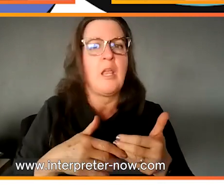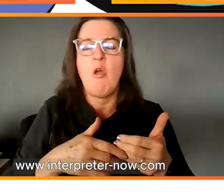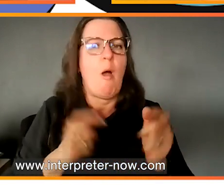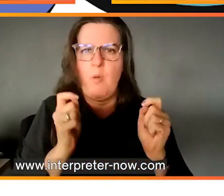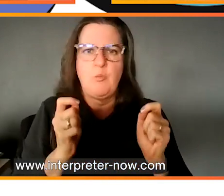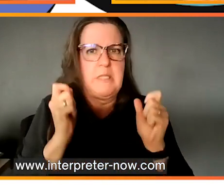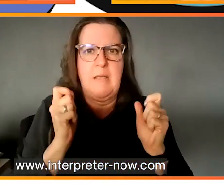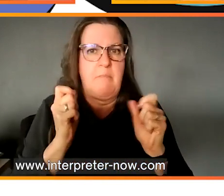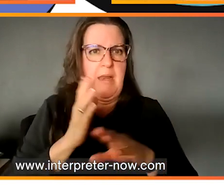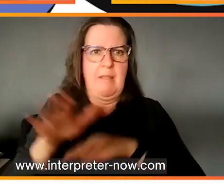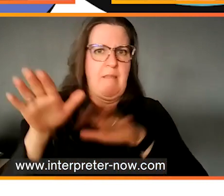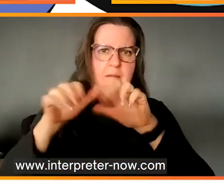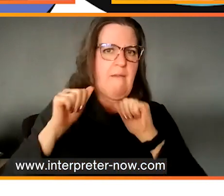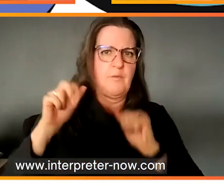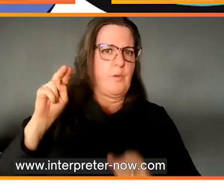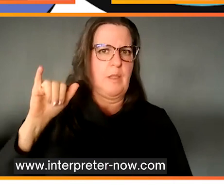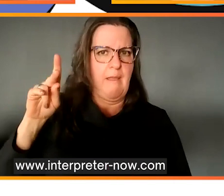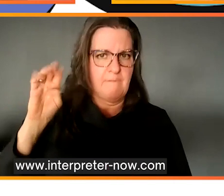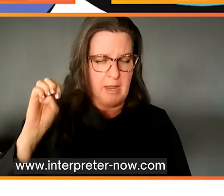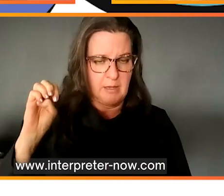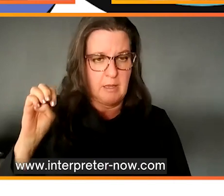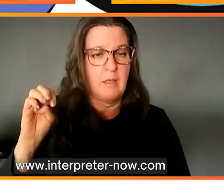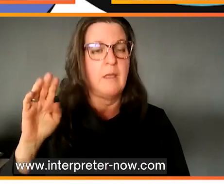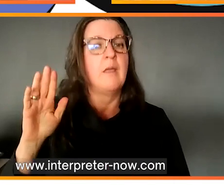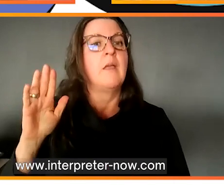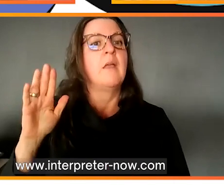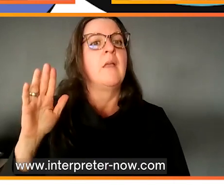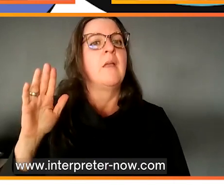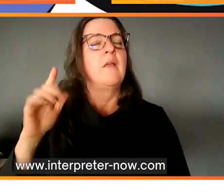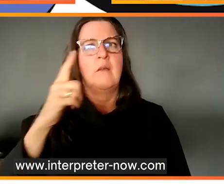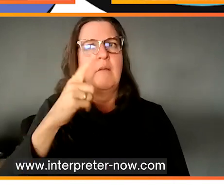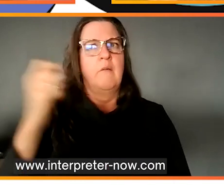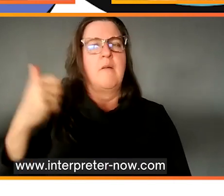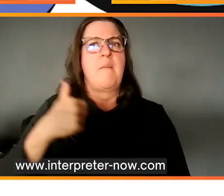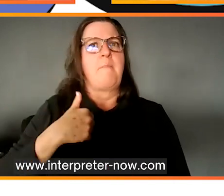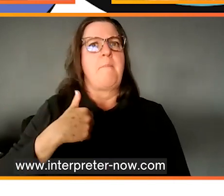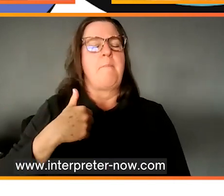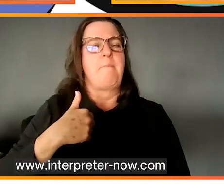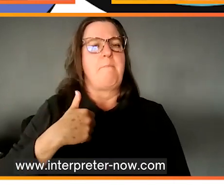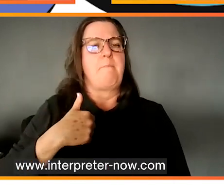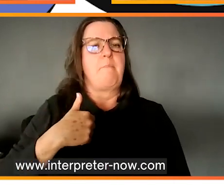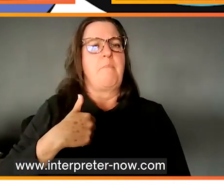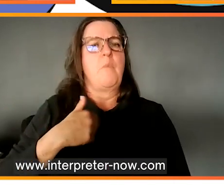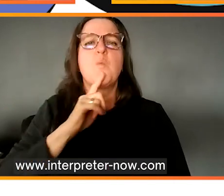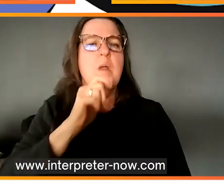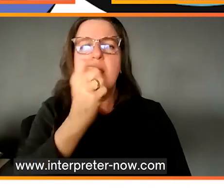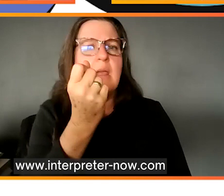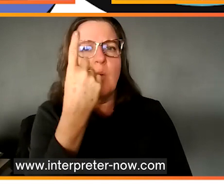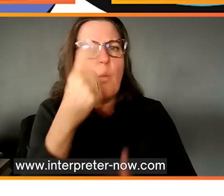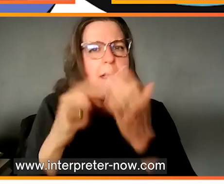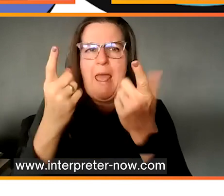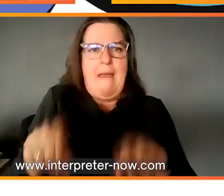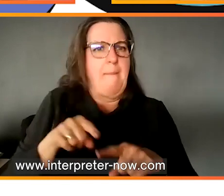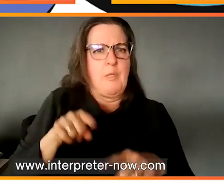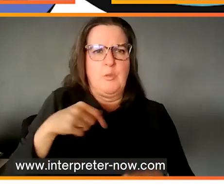And she just, with this note that said, "Is this what you're experiencing?" And it was about workplace